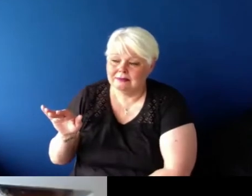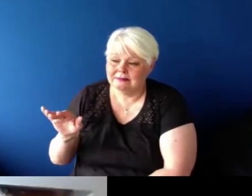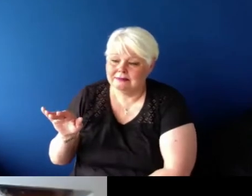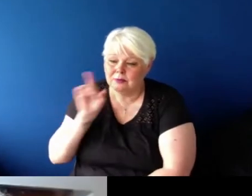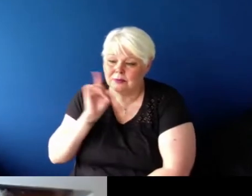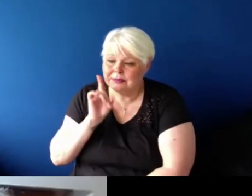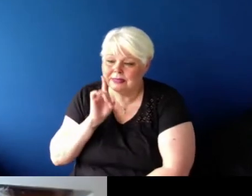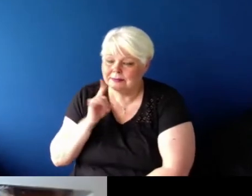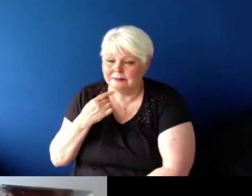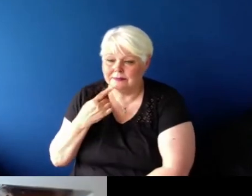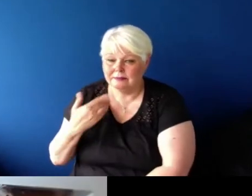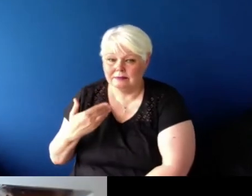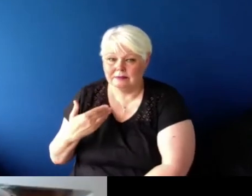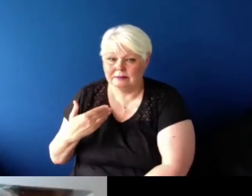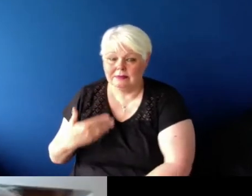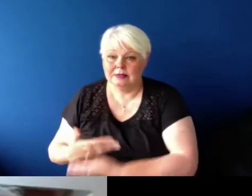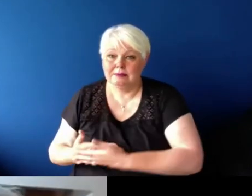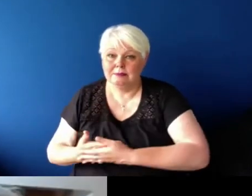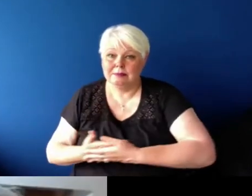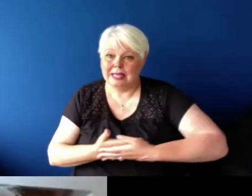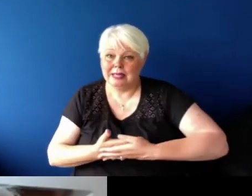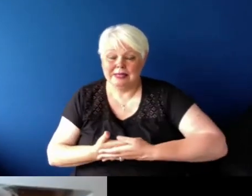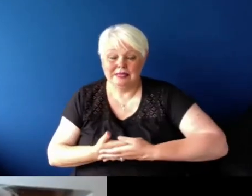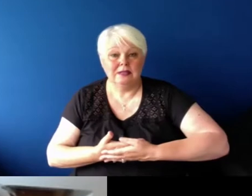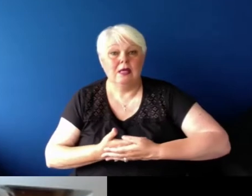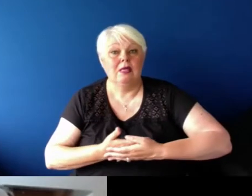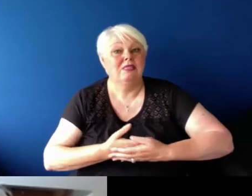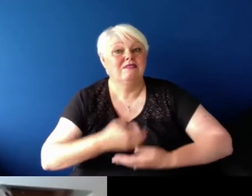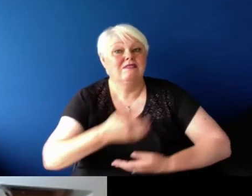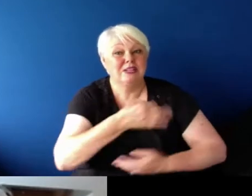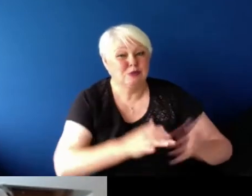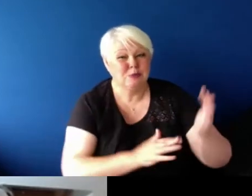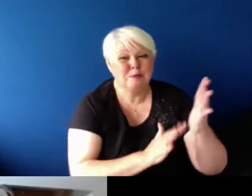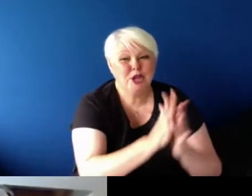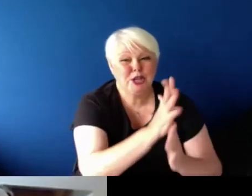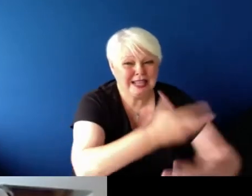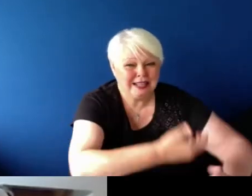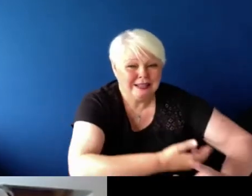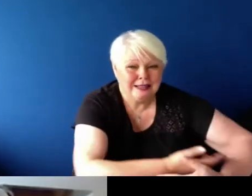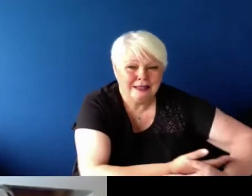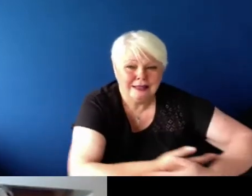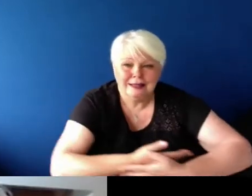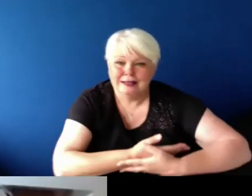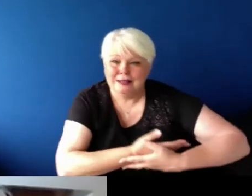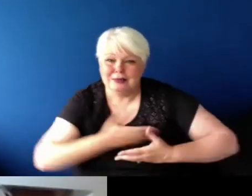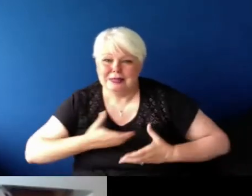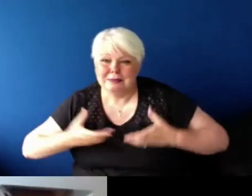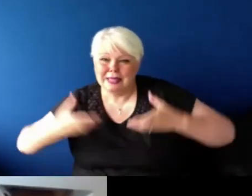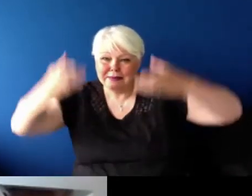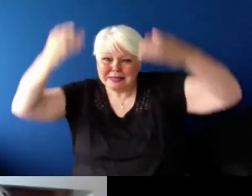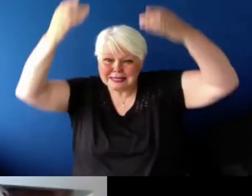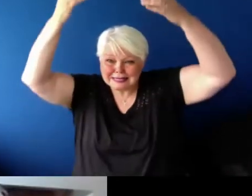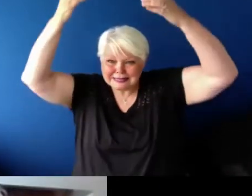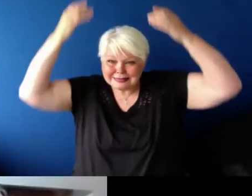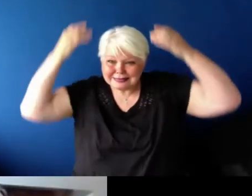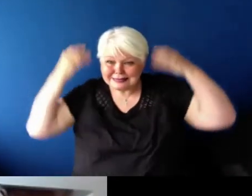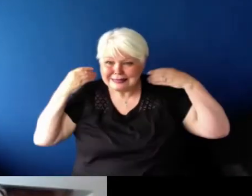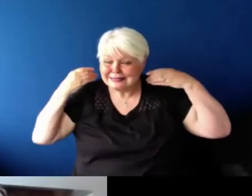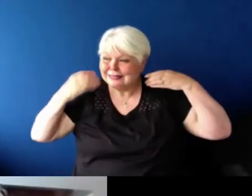they'd taken their babies out of burning villages and they'd walked up the river with the babies above their heads, you know, to keep them safe. And